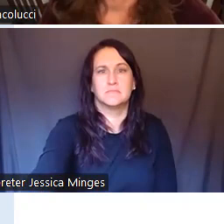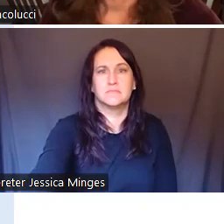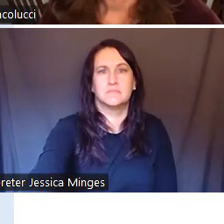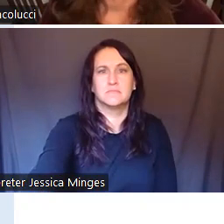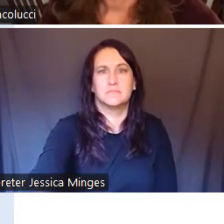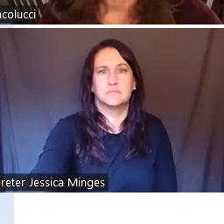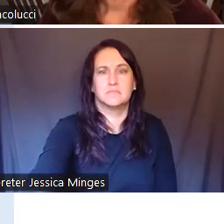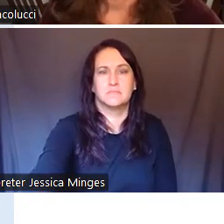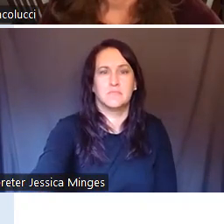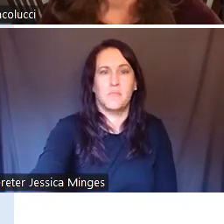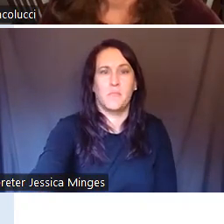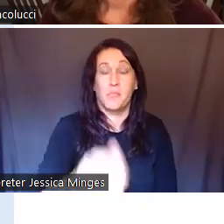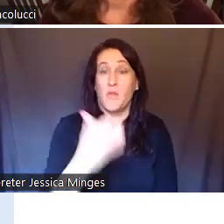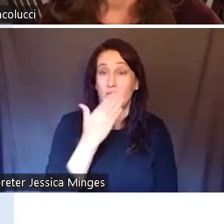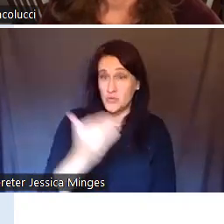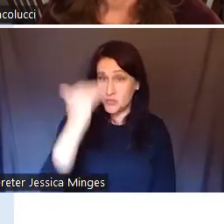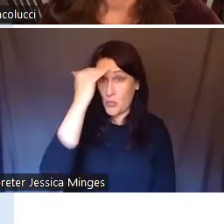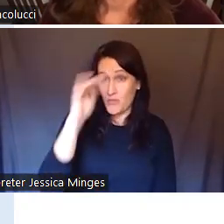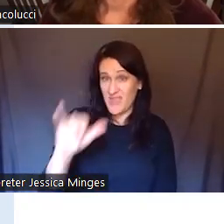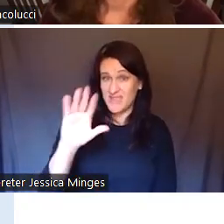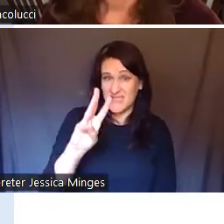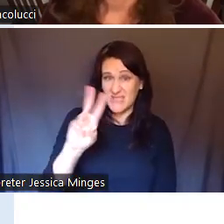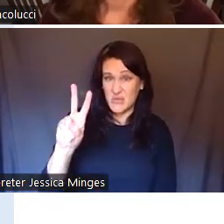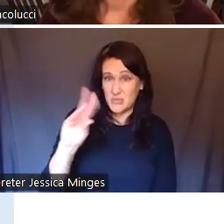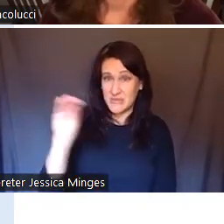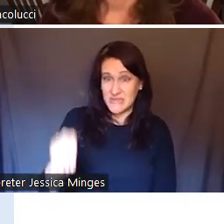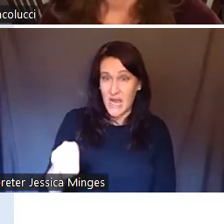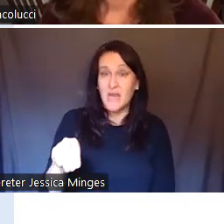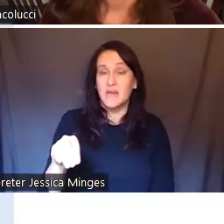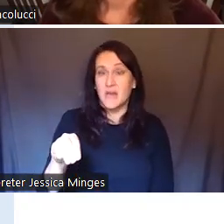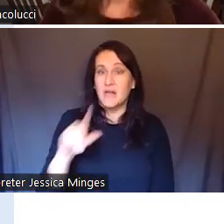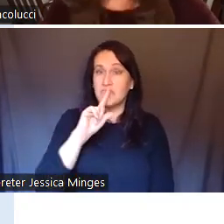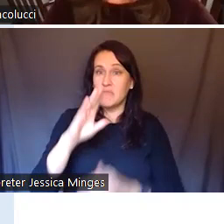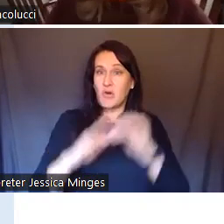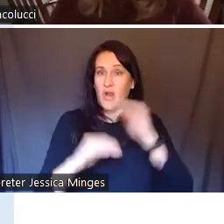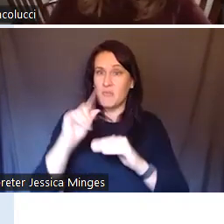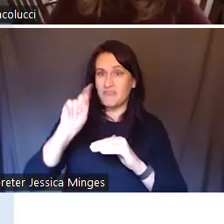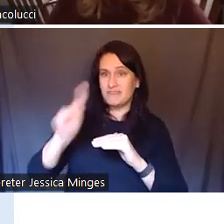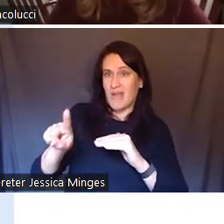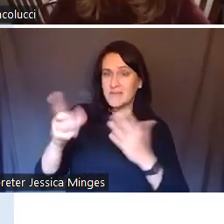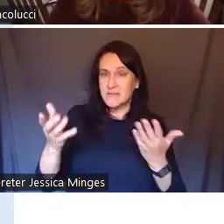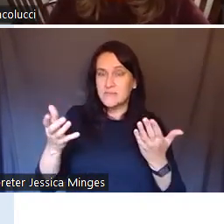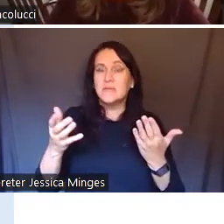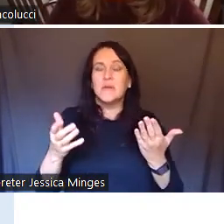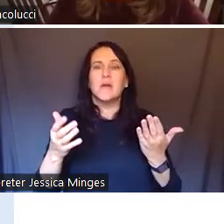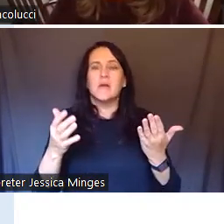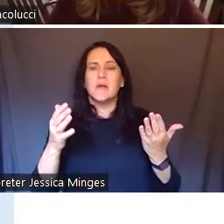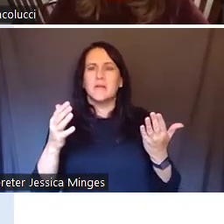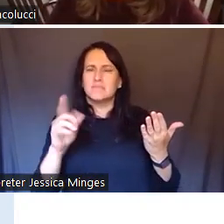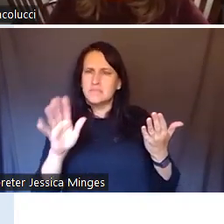Interesting. Well, it's good to know that 62% are comfortable and asking the question. It's interesting that